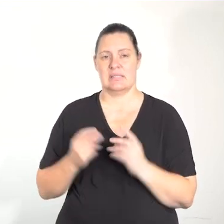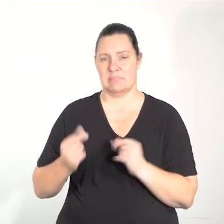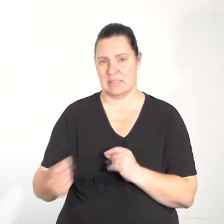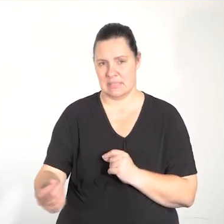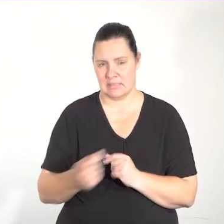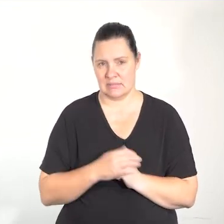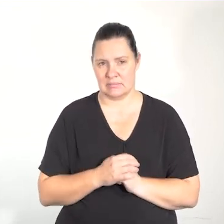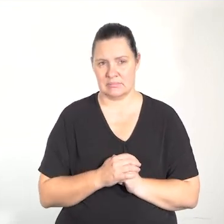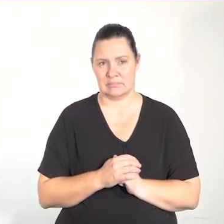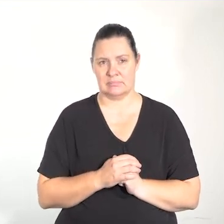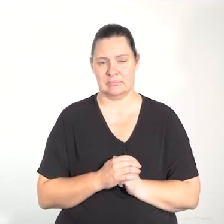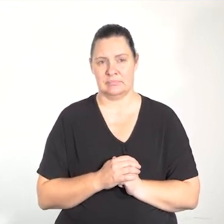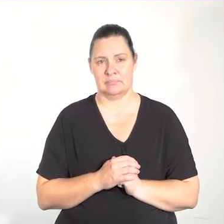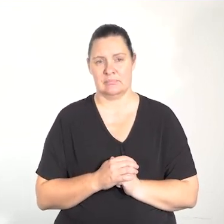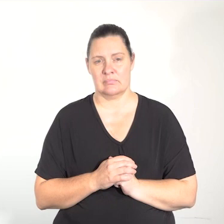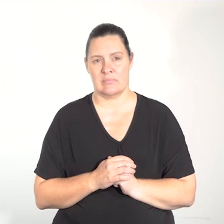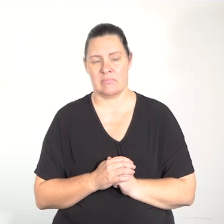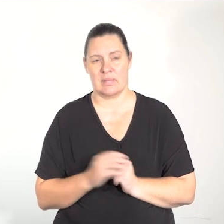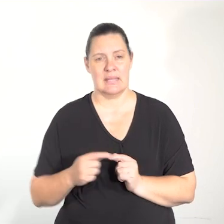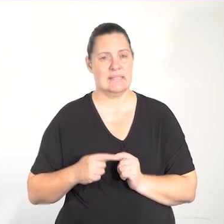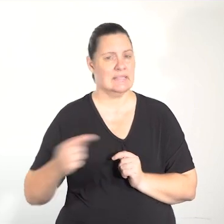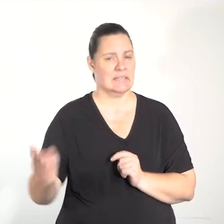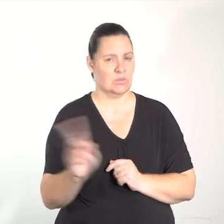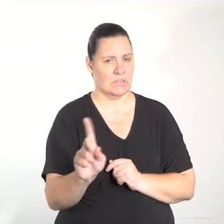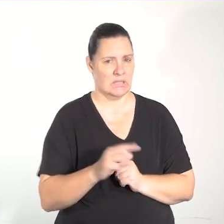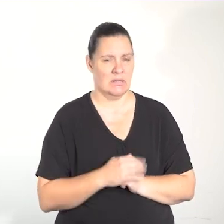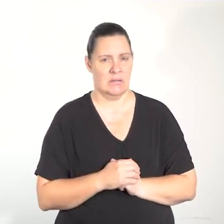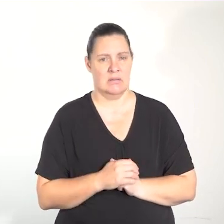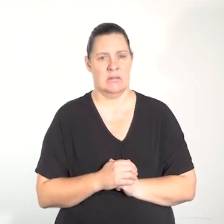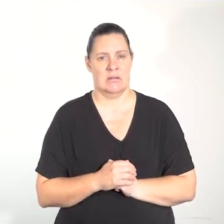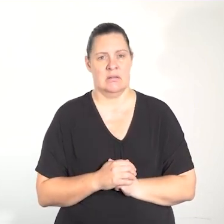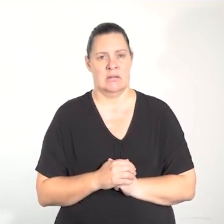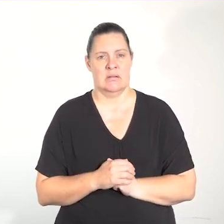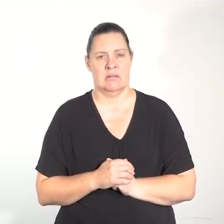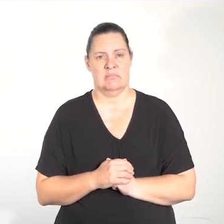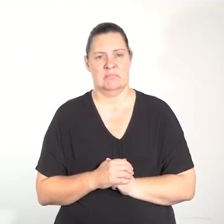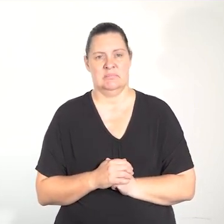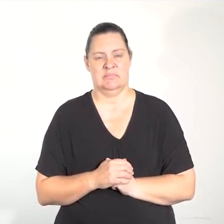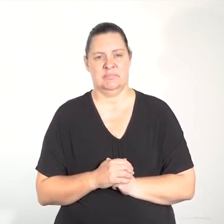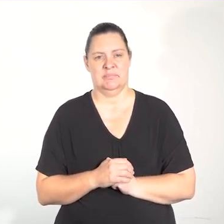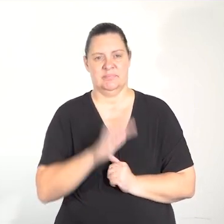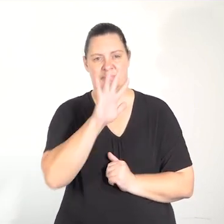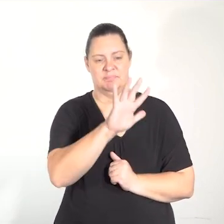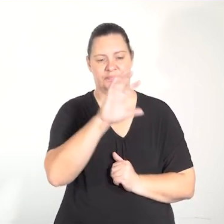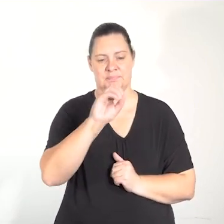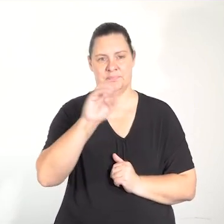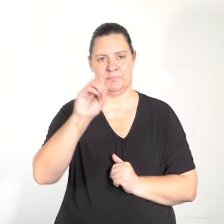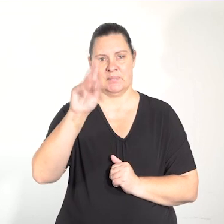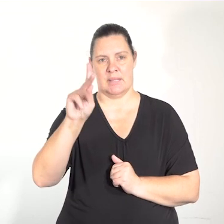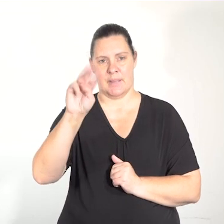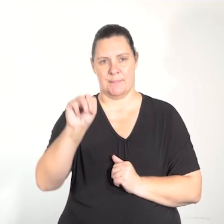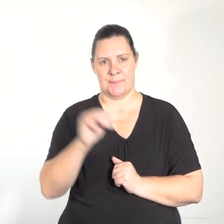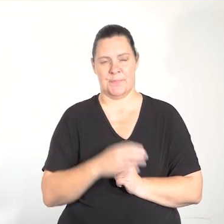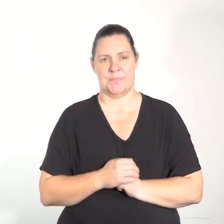divided by speed. So what was the distance here? The distance was